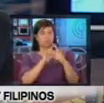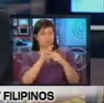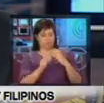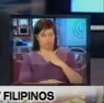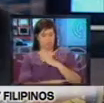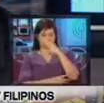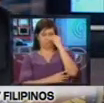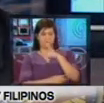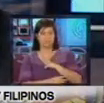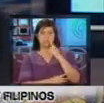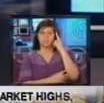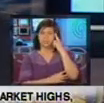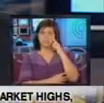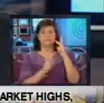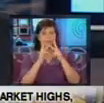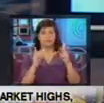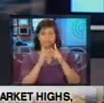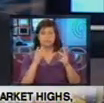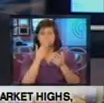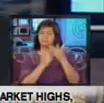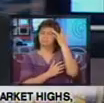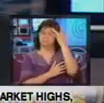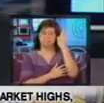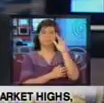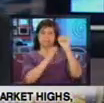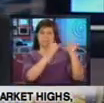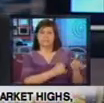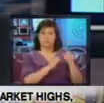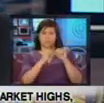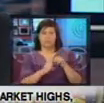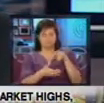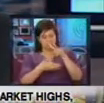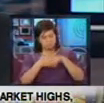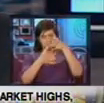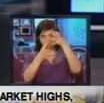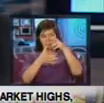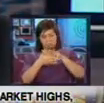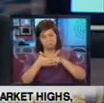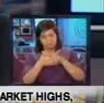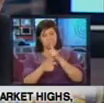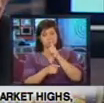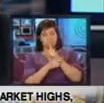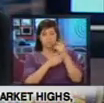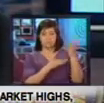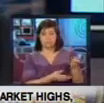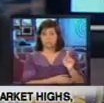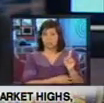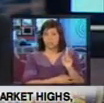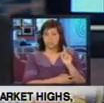congressman, I think he is a very, very brilliant individual. He's well-read. He's